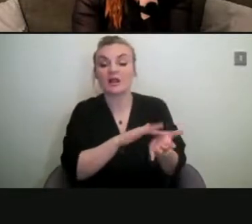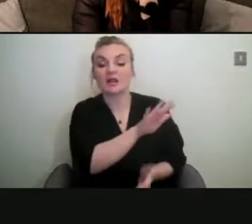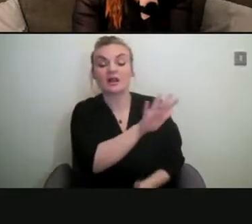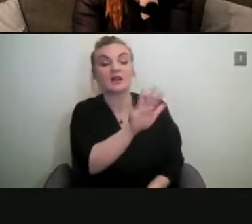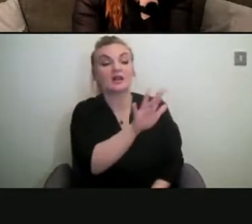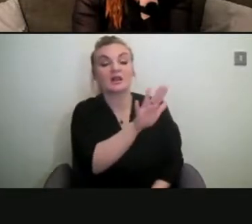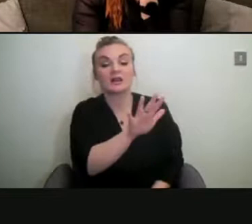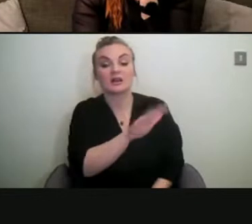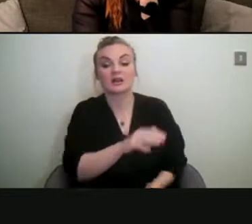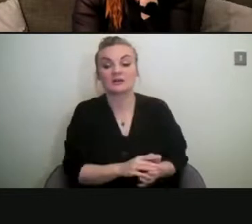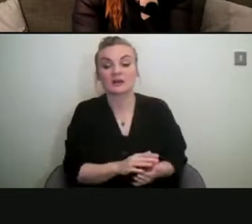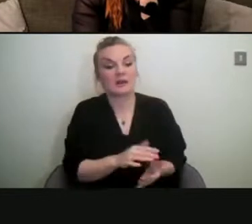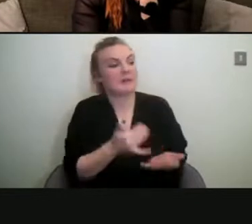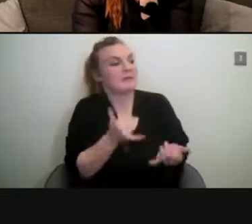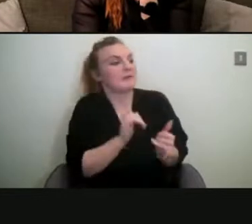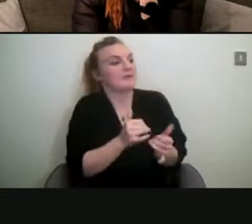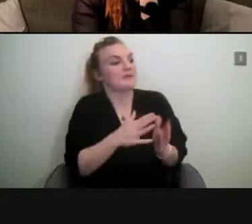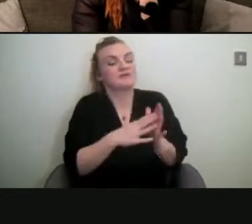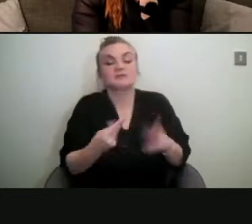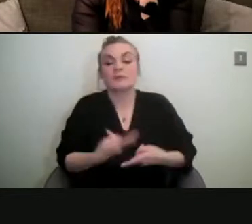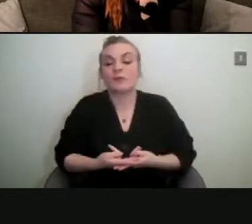the lifts, for example.